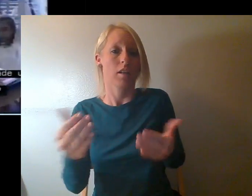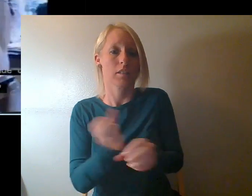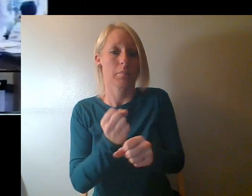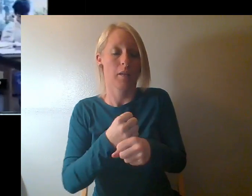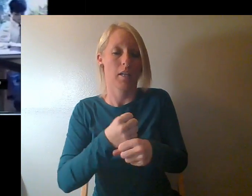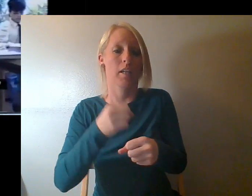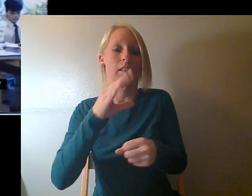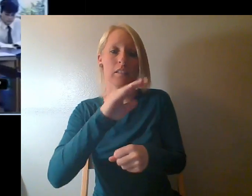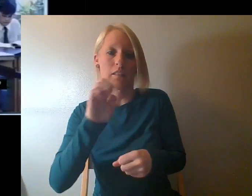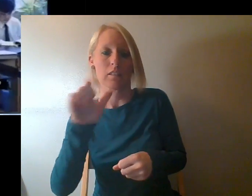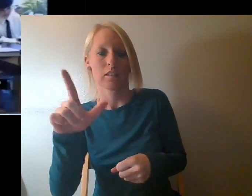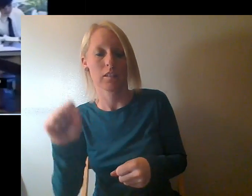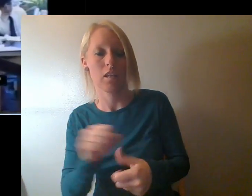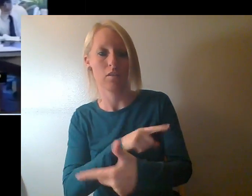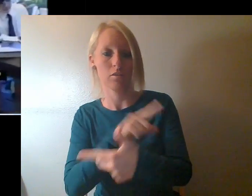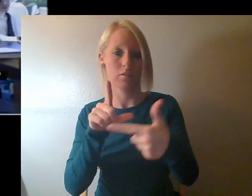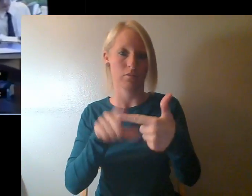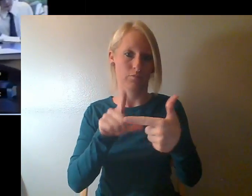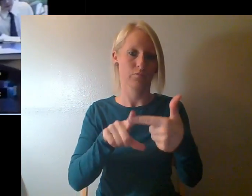Jared.